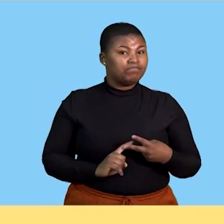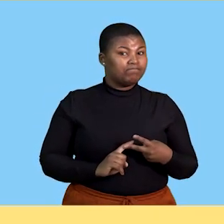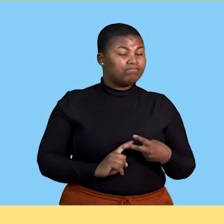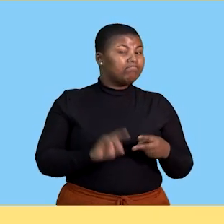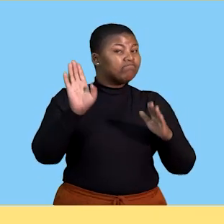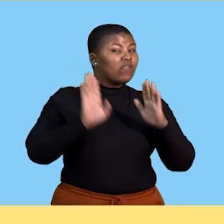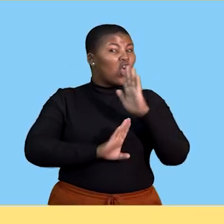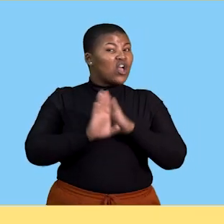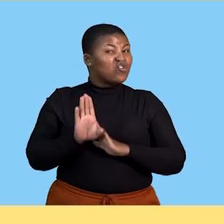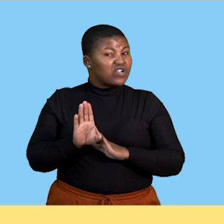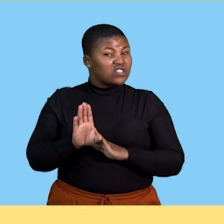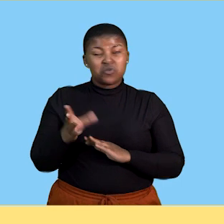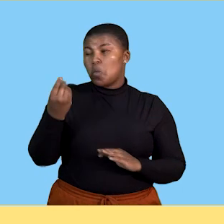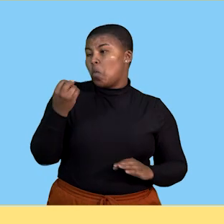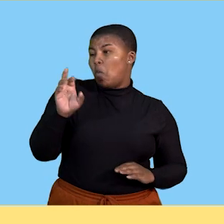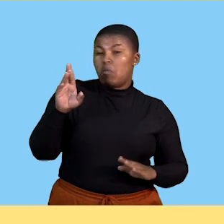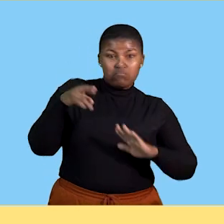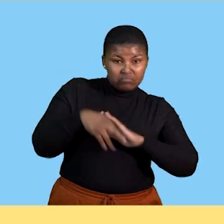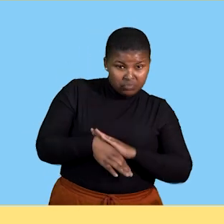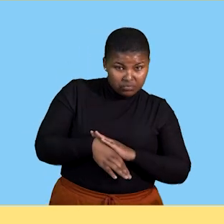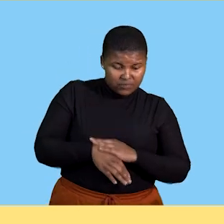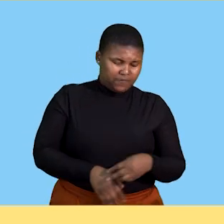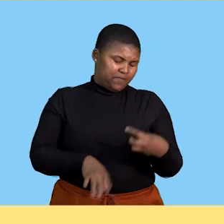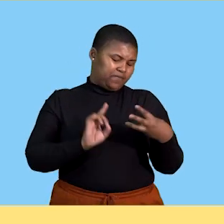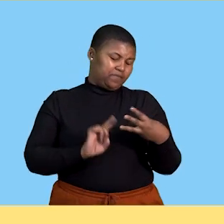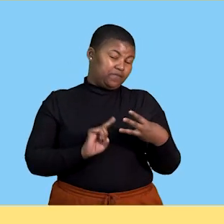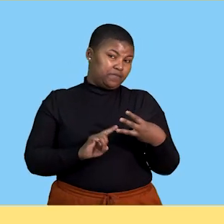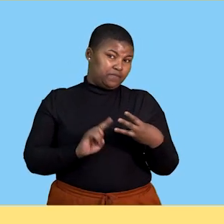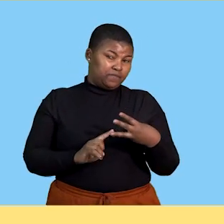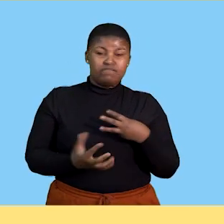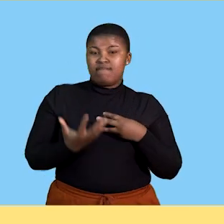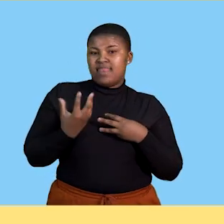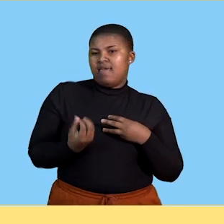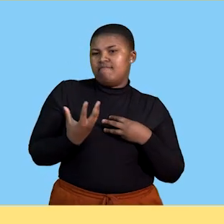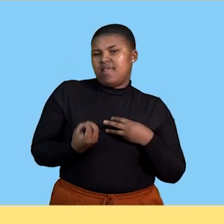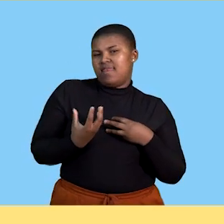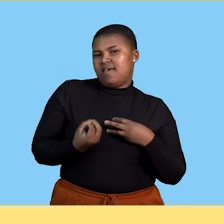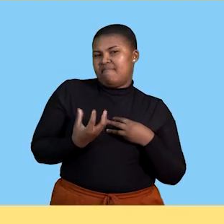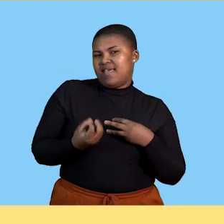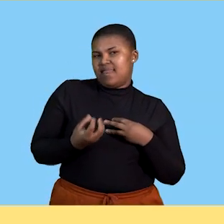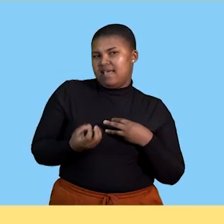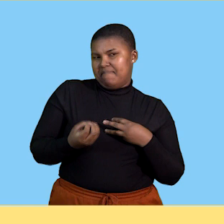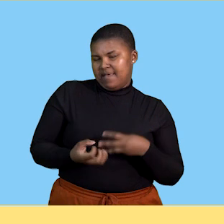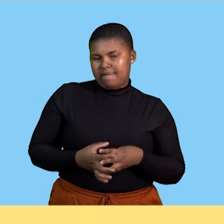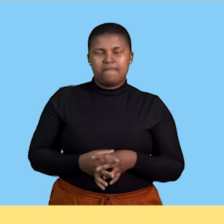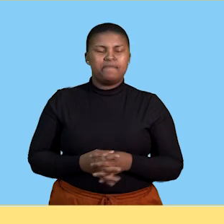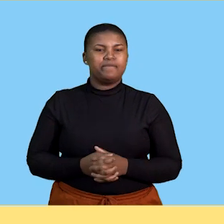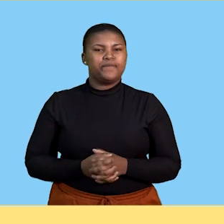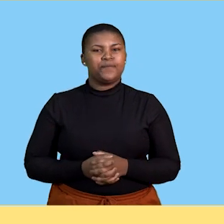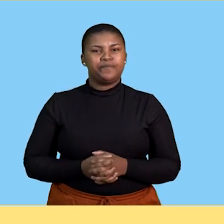to be the trend. Do I see an increase or do I see a decrease? And then thirdly, I